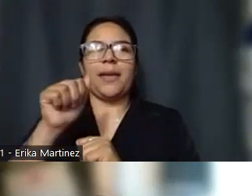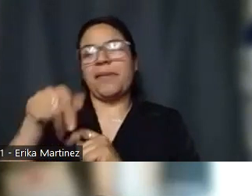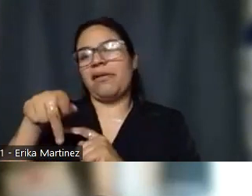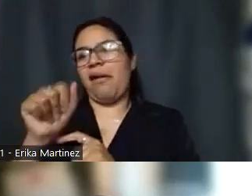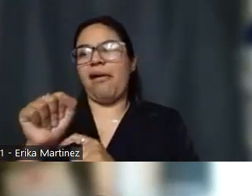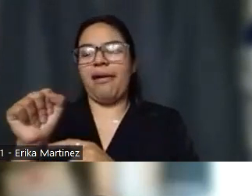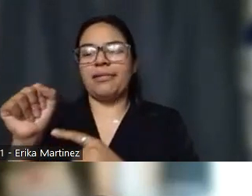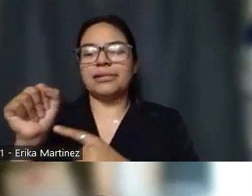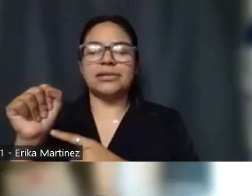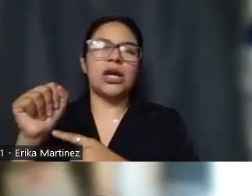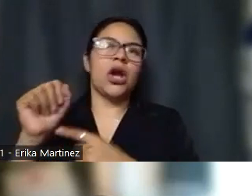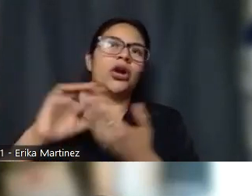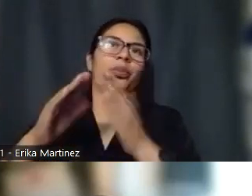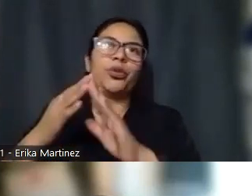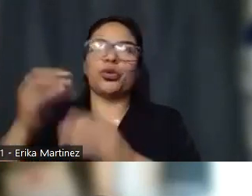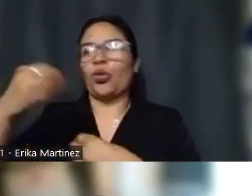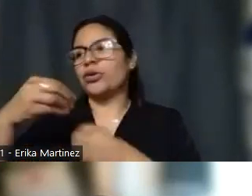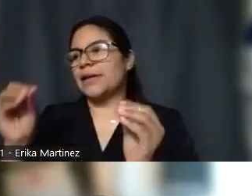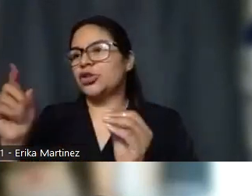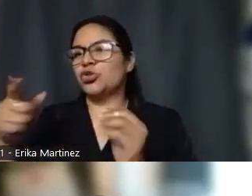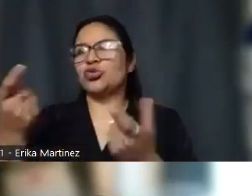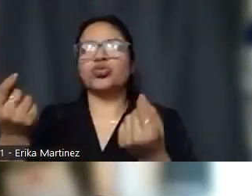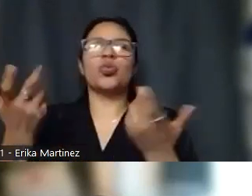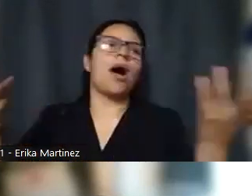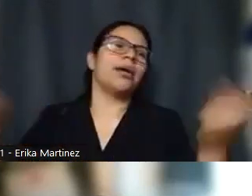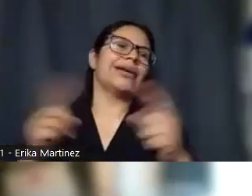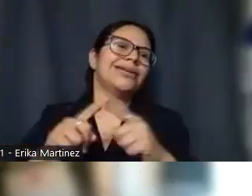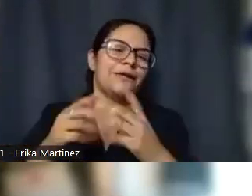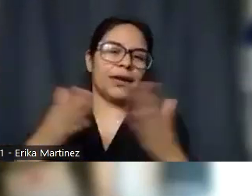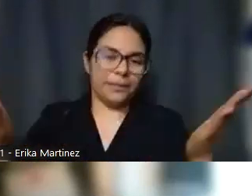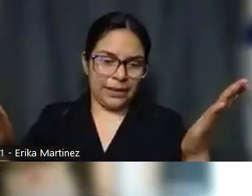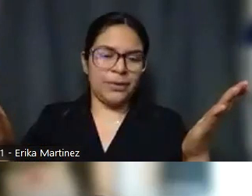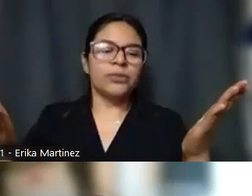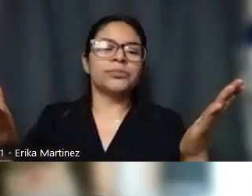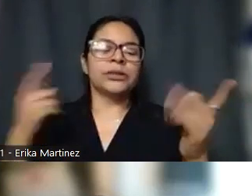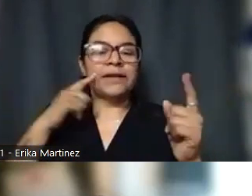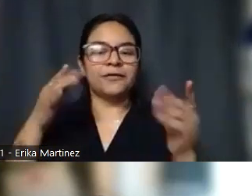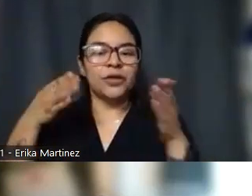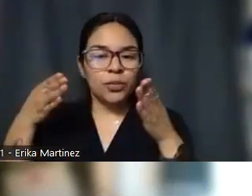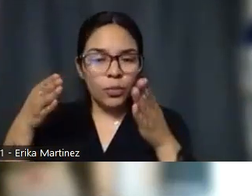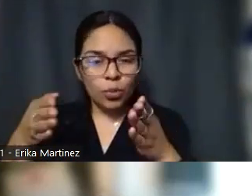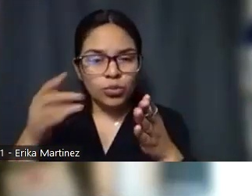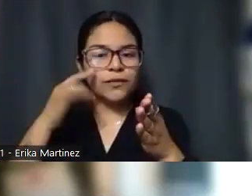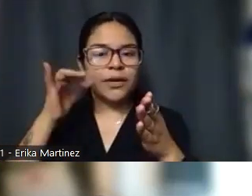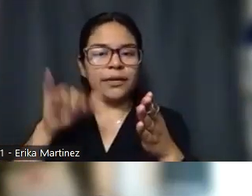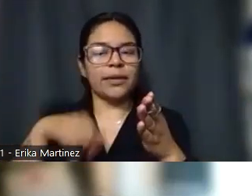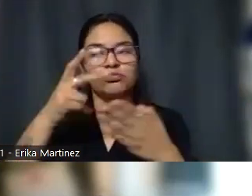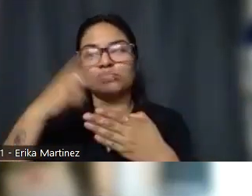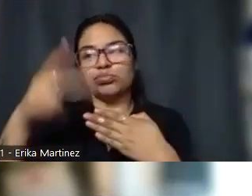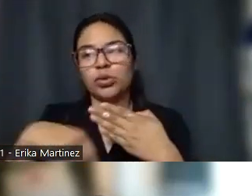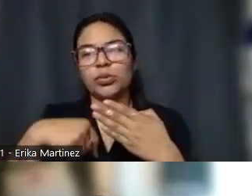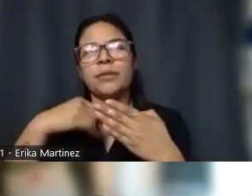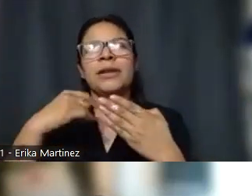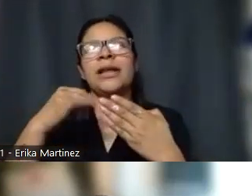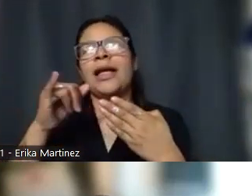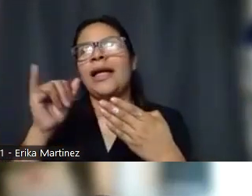and community-based organizations to do a multidisciplinary approach to